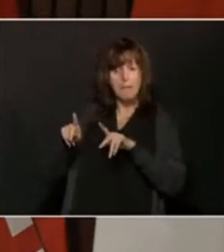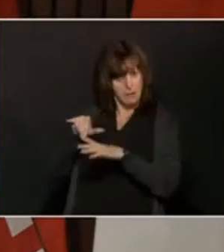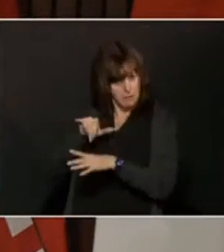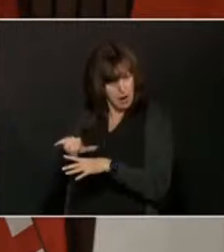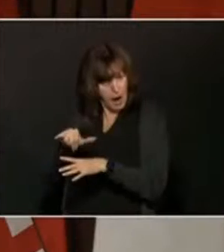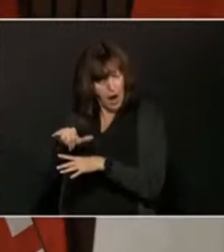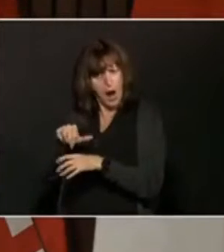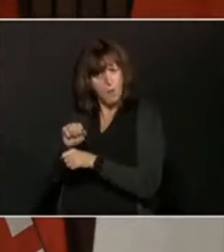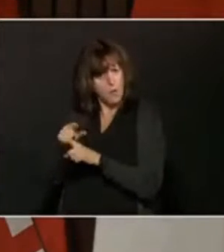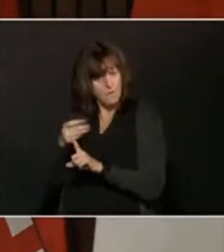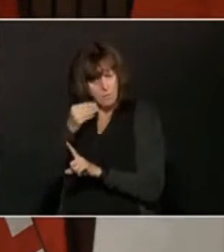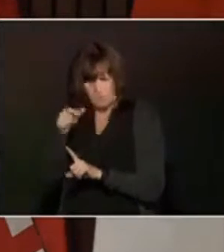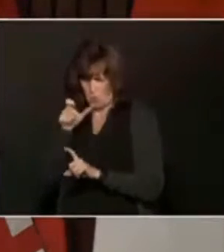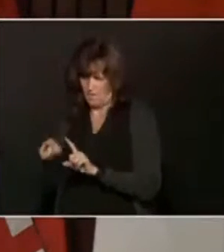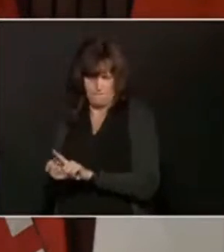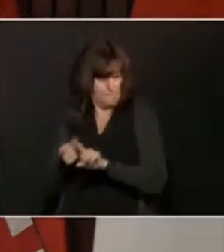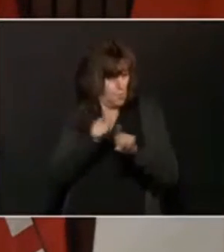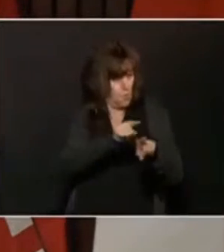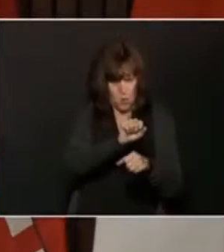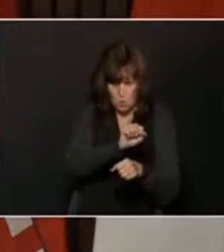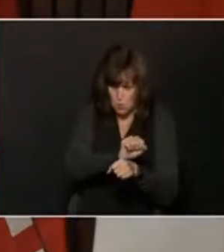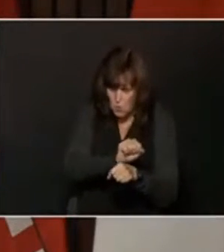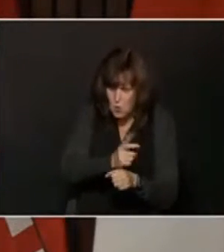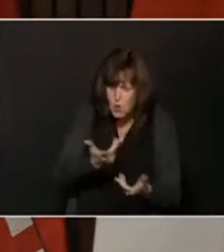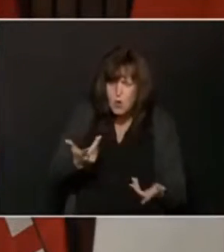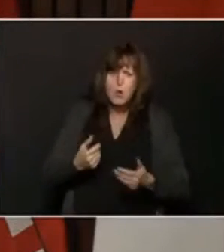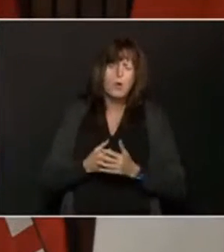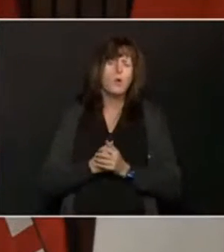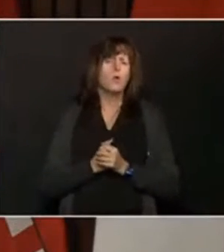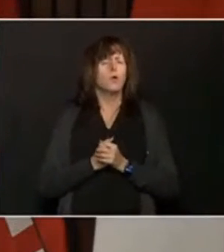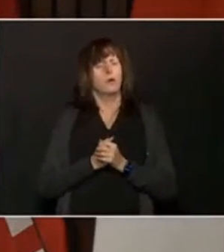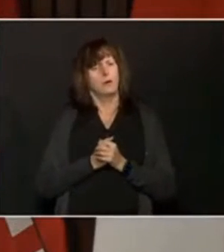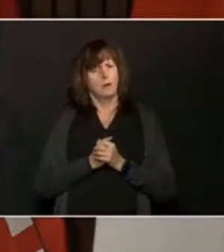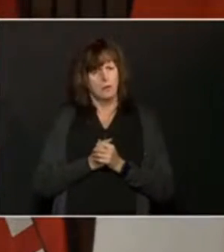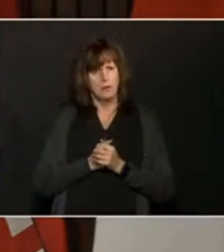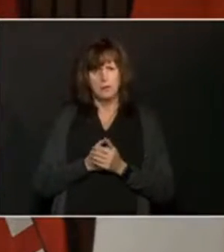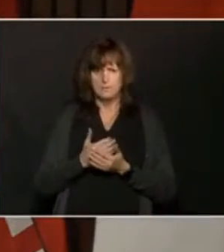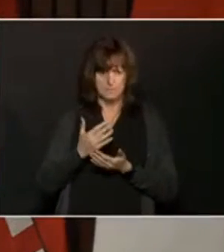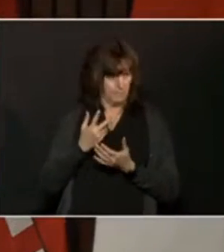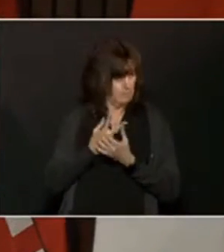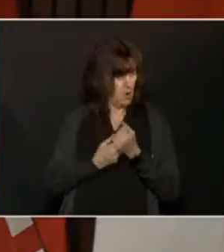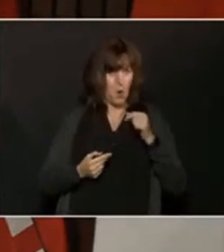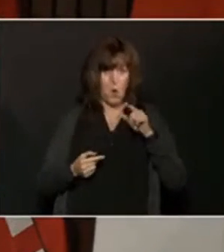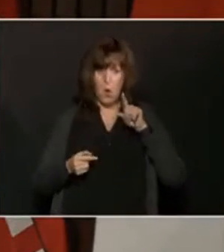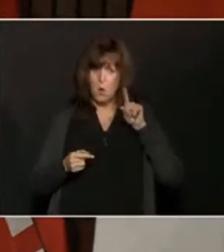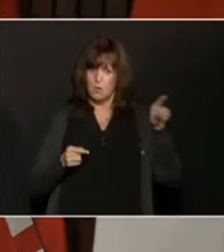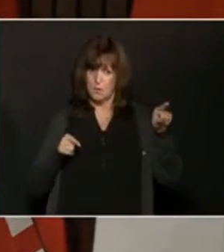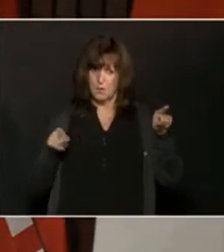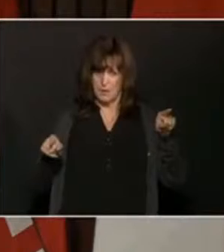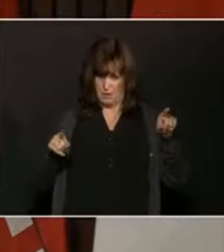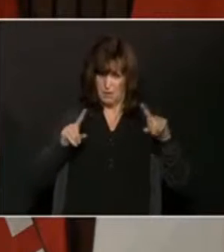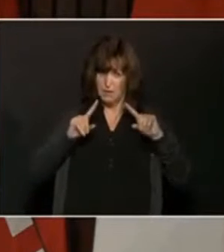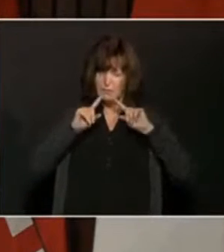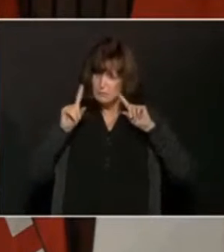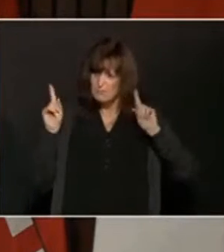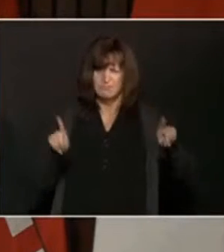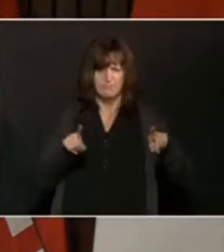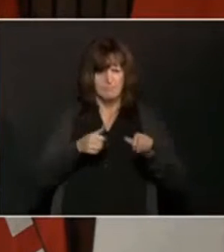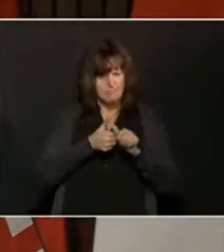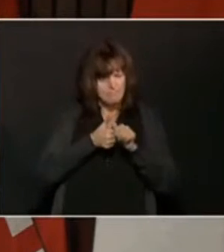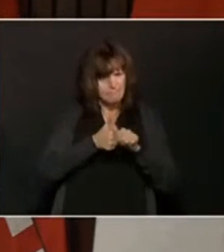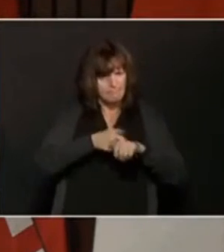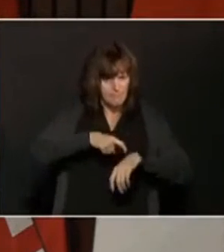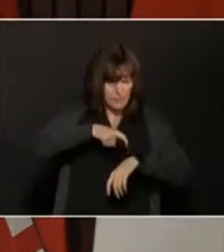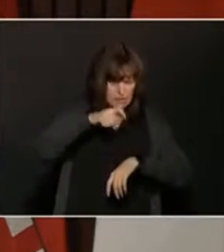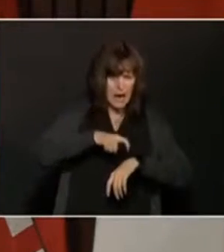very strong control about traffic and gathering. For instance, both jurisdictions used curfews. There were some variations